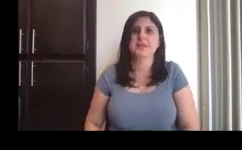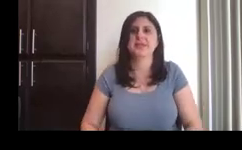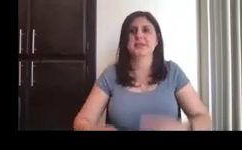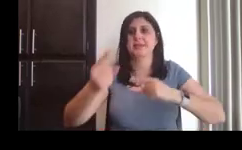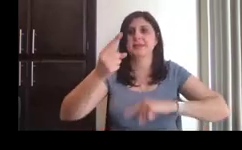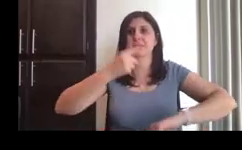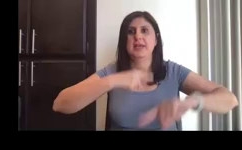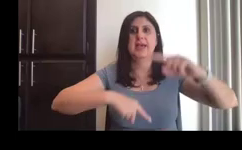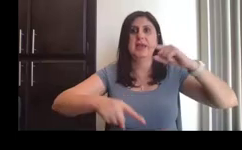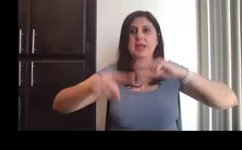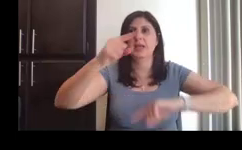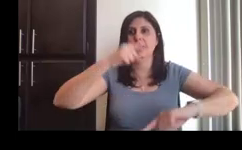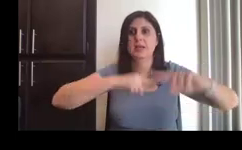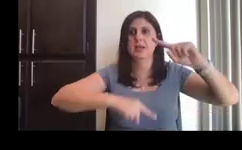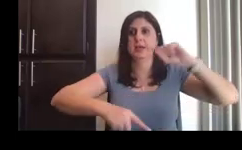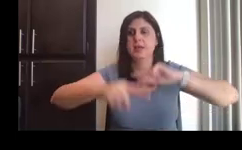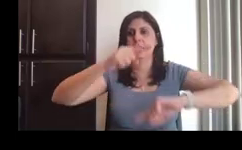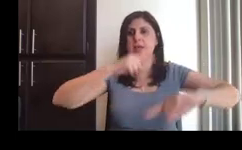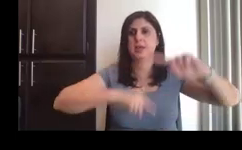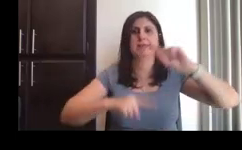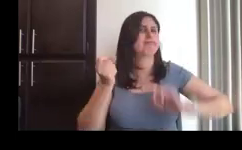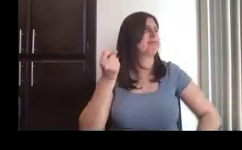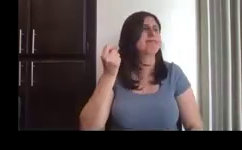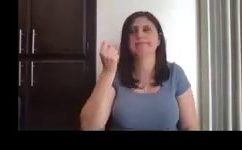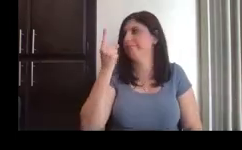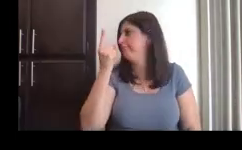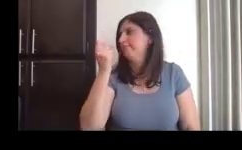Okay, sign,